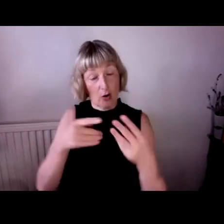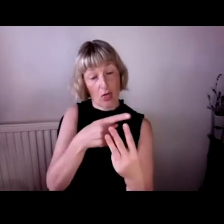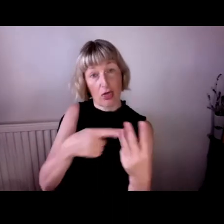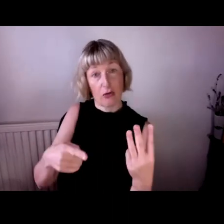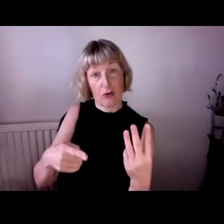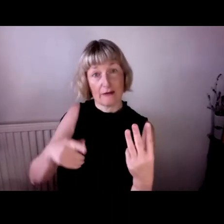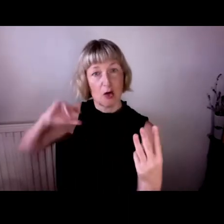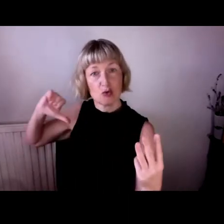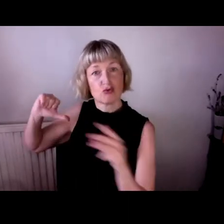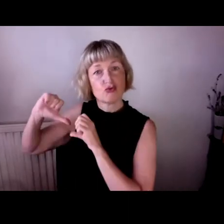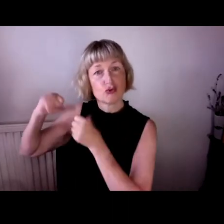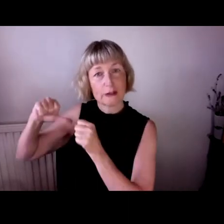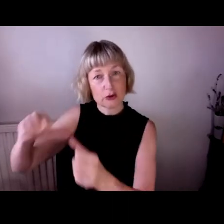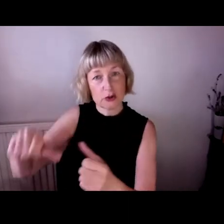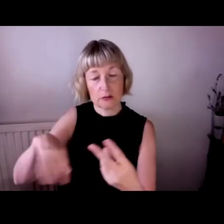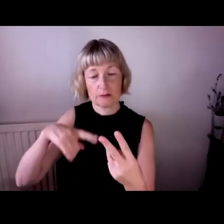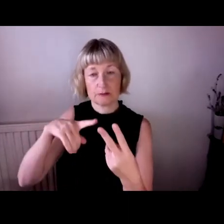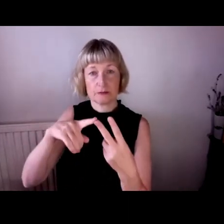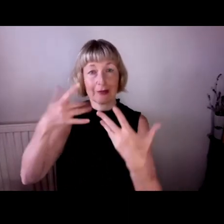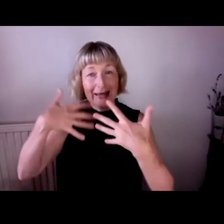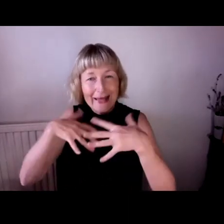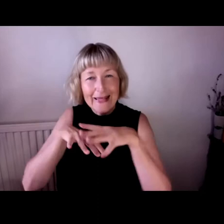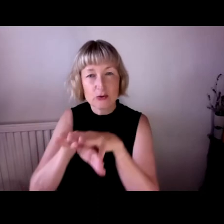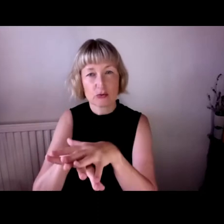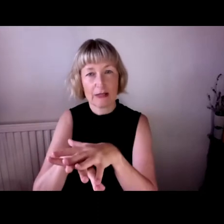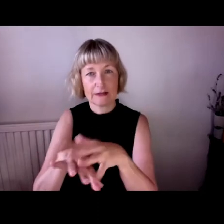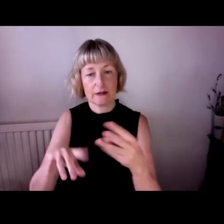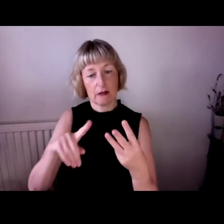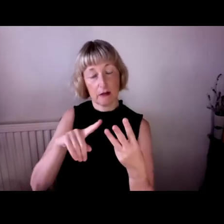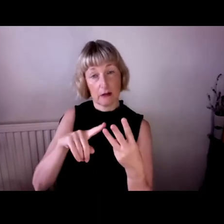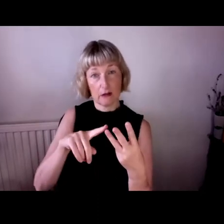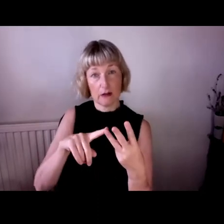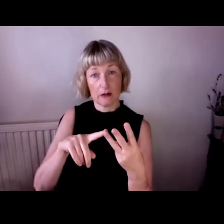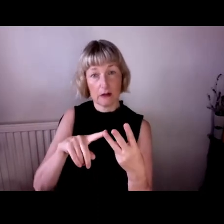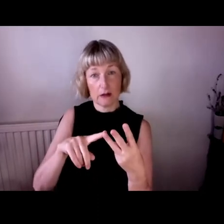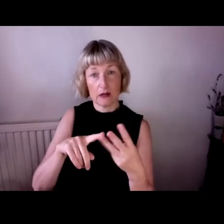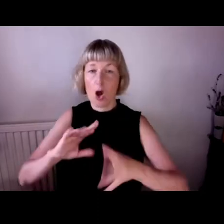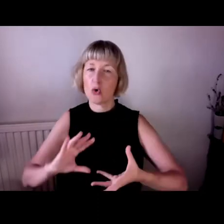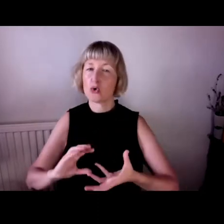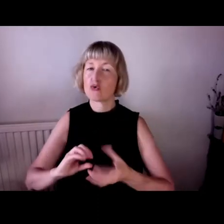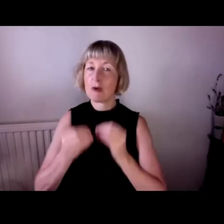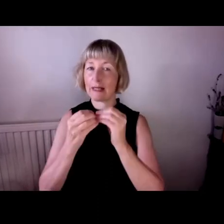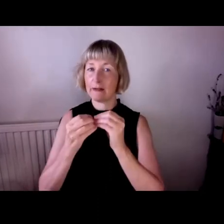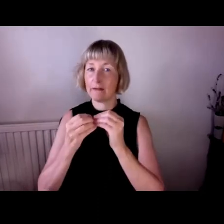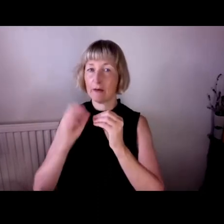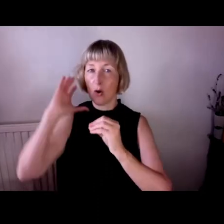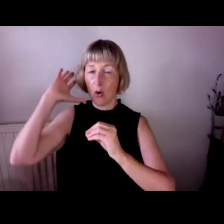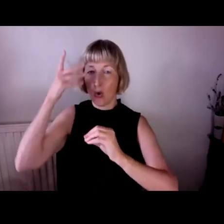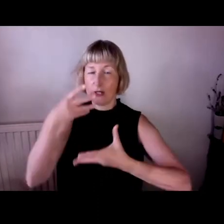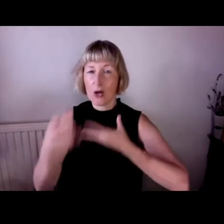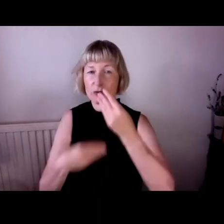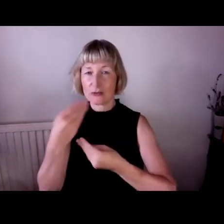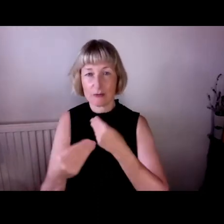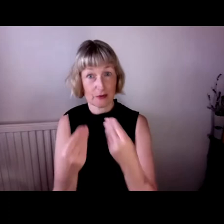about traditional description, I'm talking about integrated description, and I'm going to talk about creative description, those three